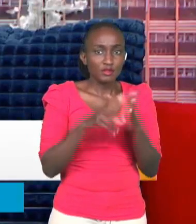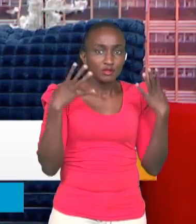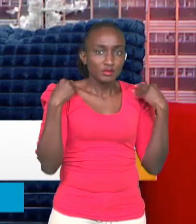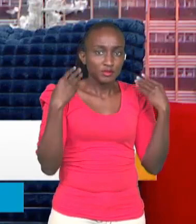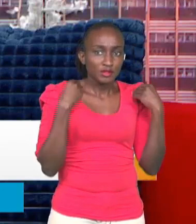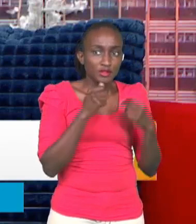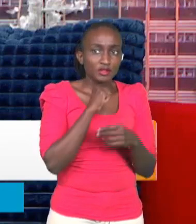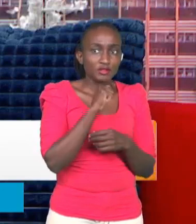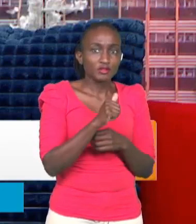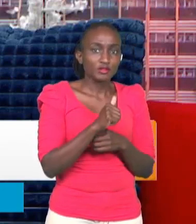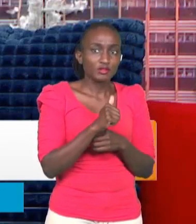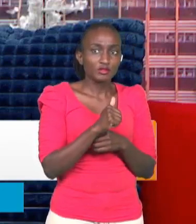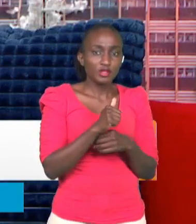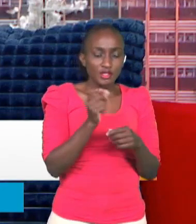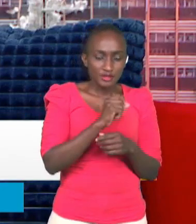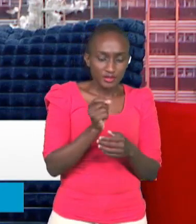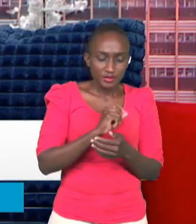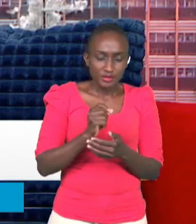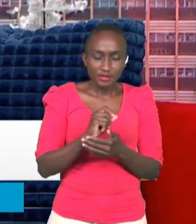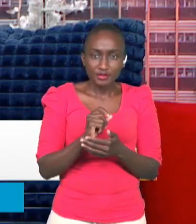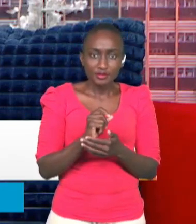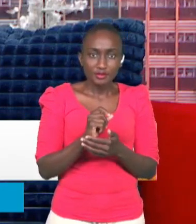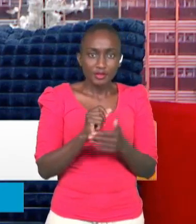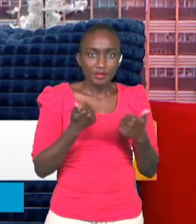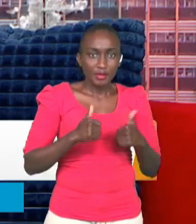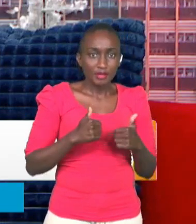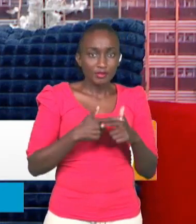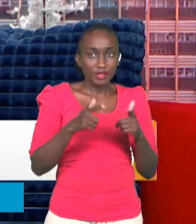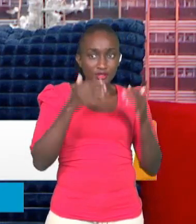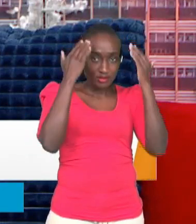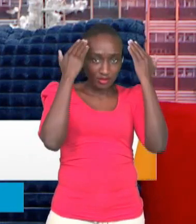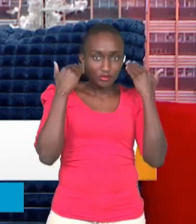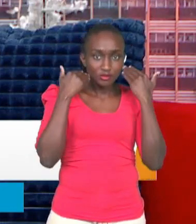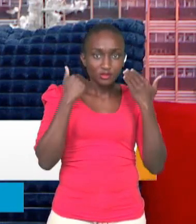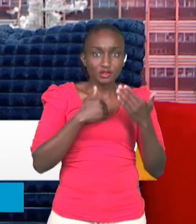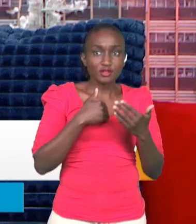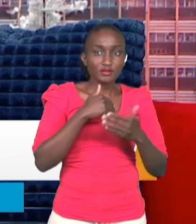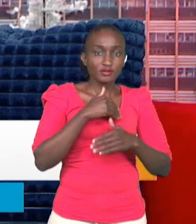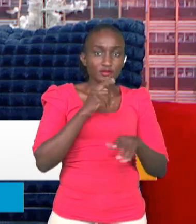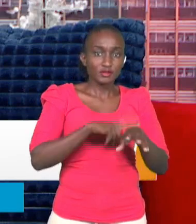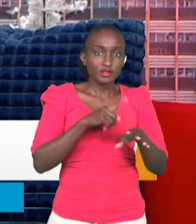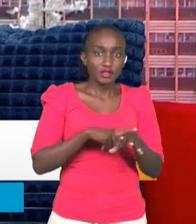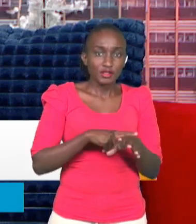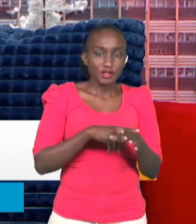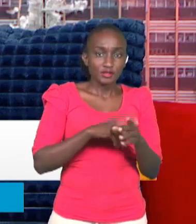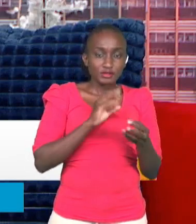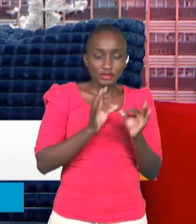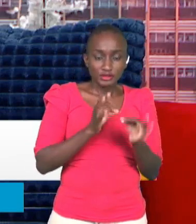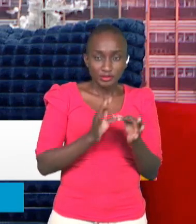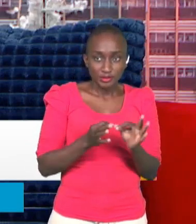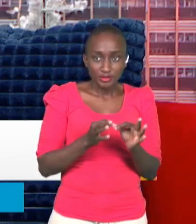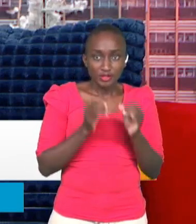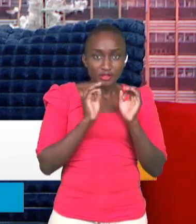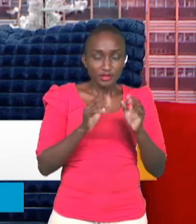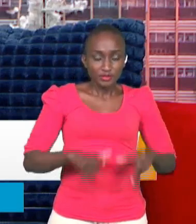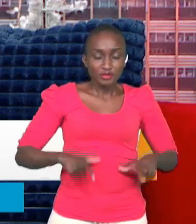not legislated anywhere or yeah. written somewhere that that's supposed to be. But the courts have over time okay. interpreted the circumstances. I mean, if you live